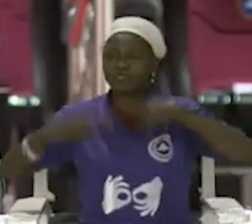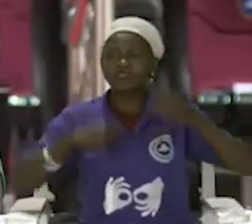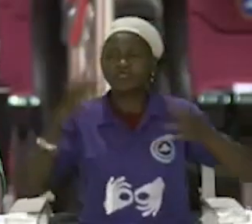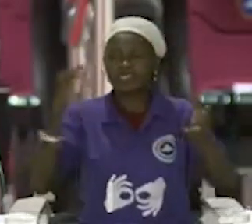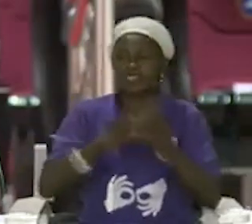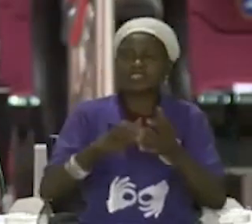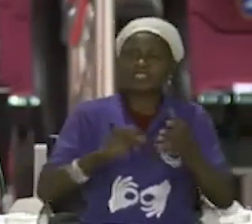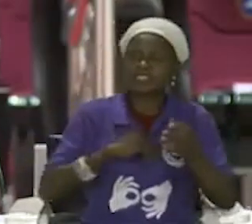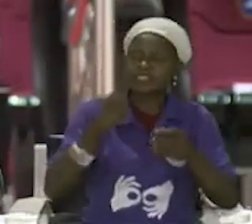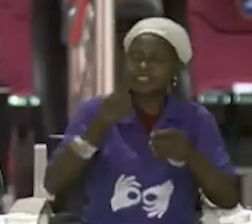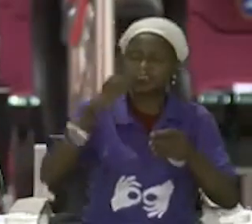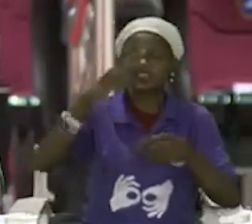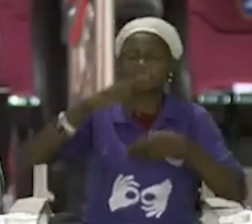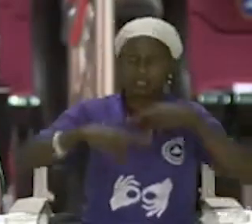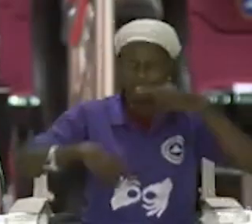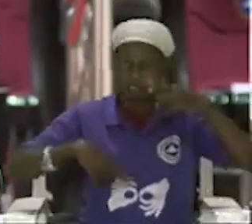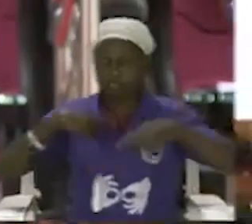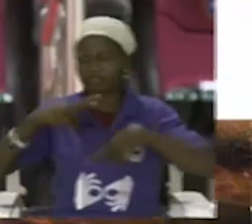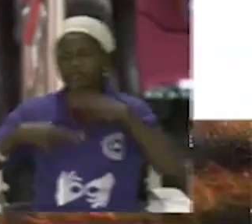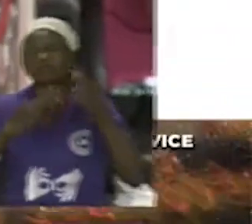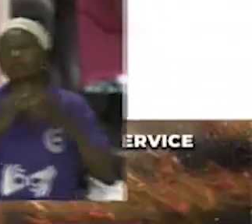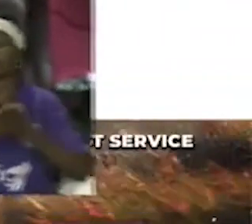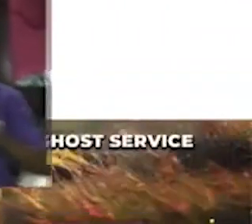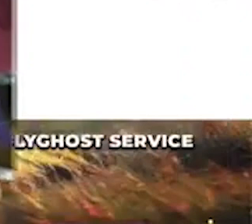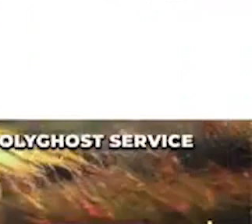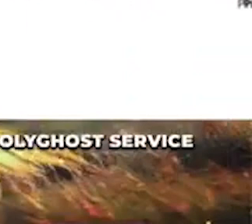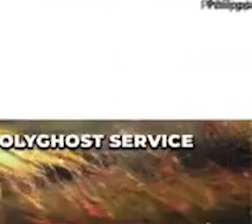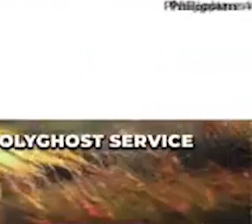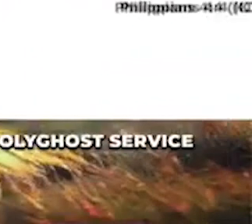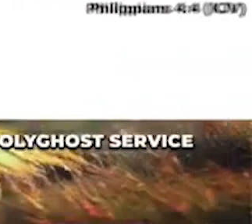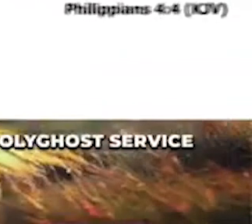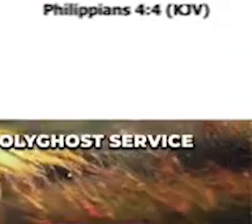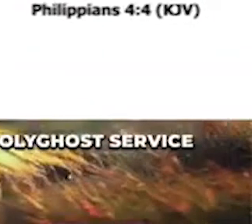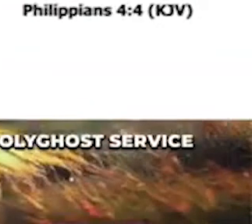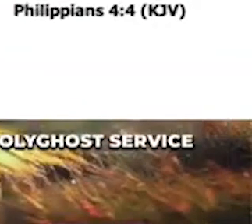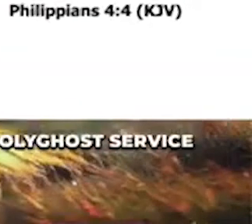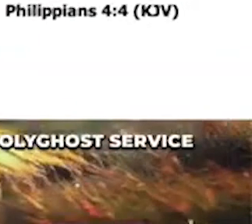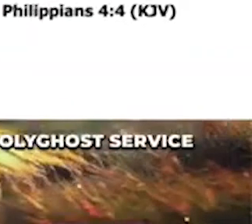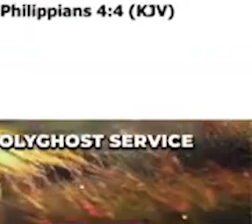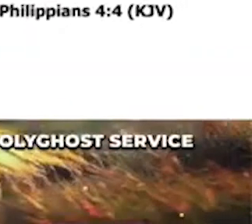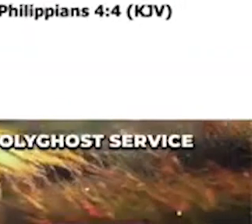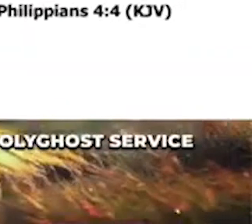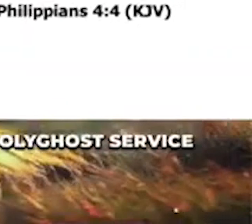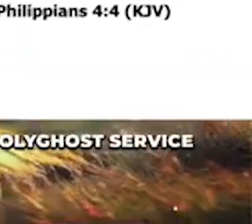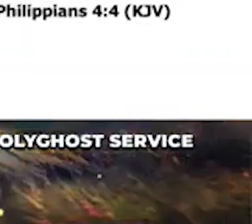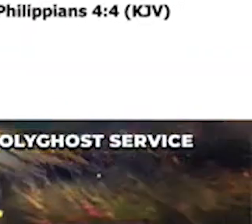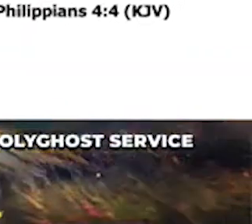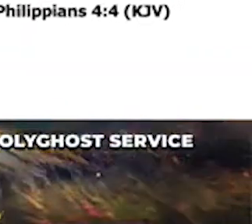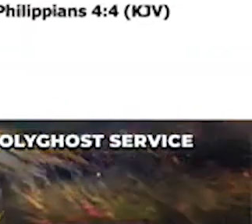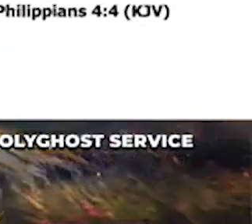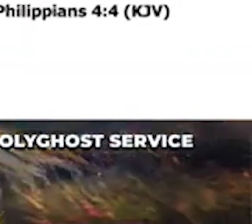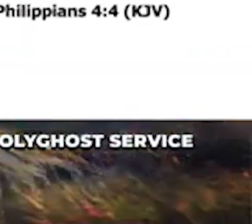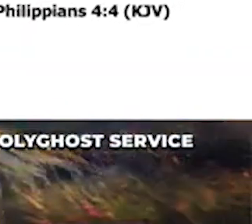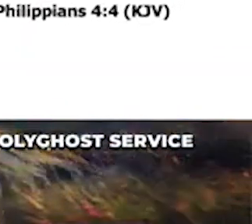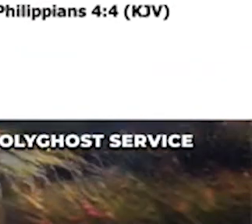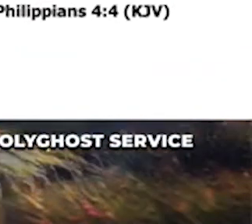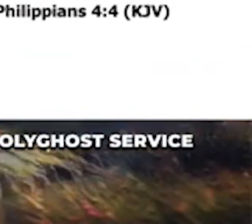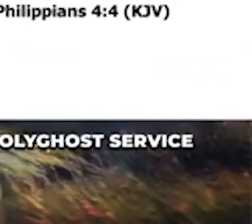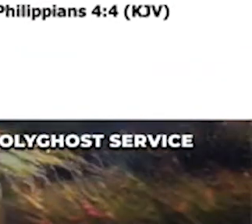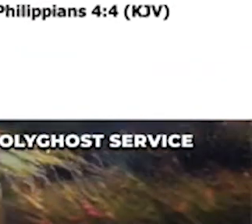say, rejoice. In 1 Thessalonians chapter 5,